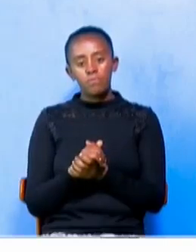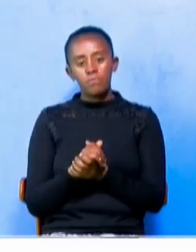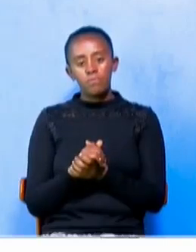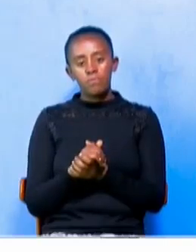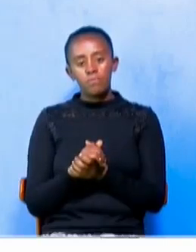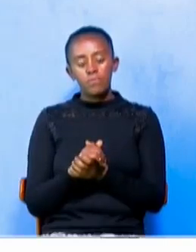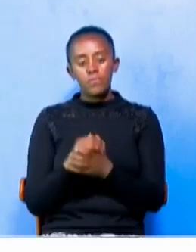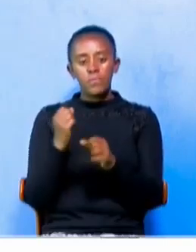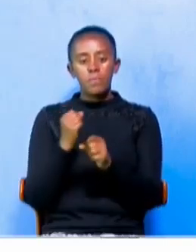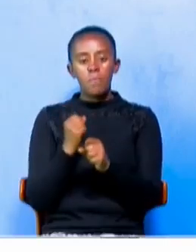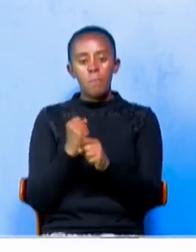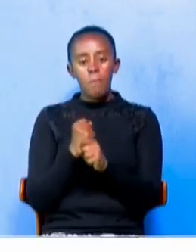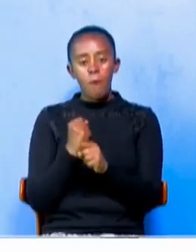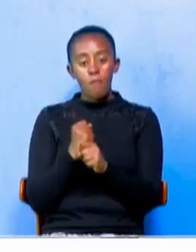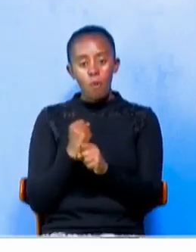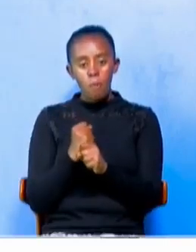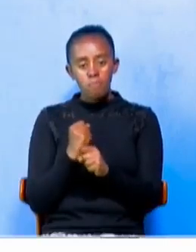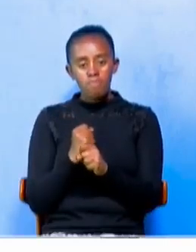perform